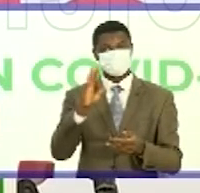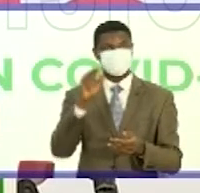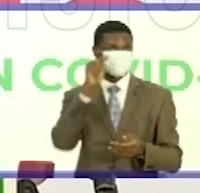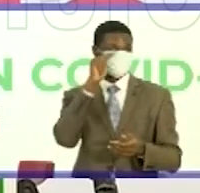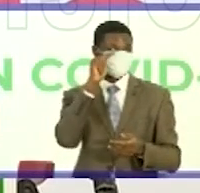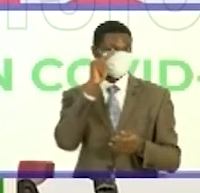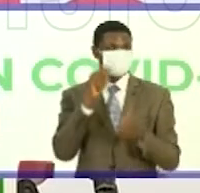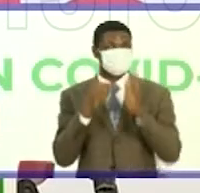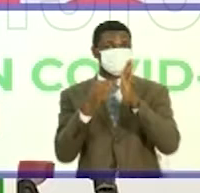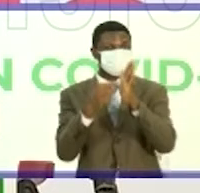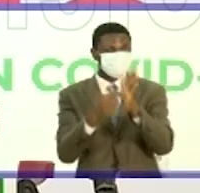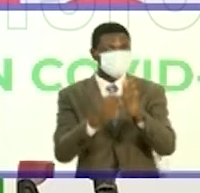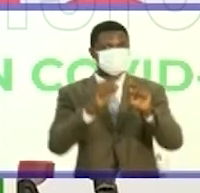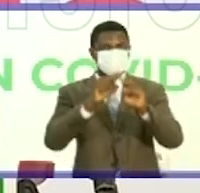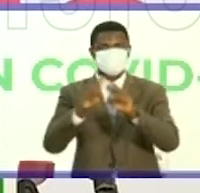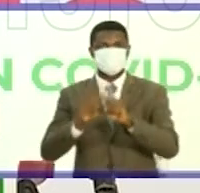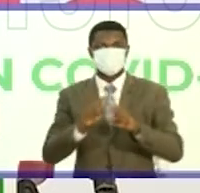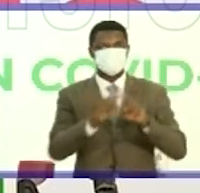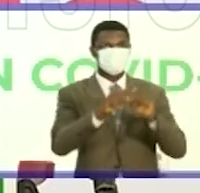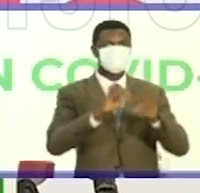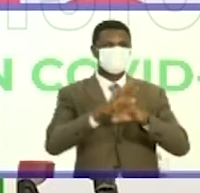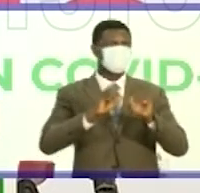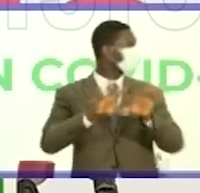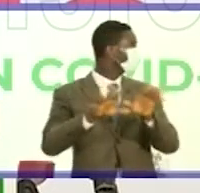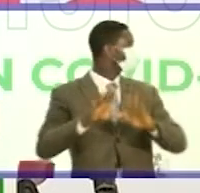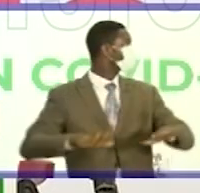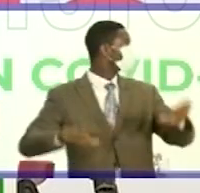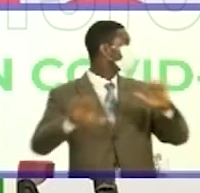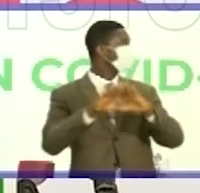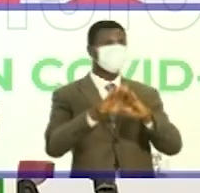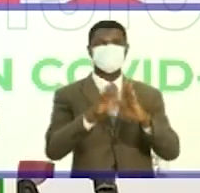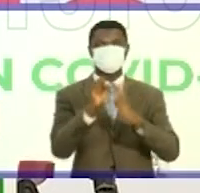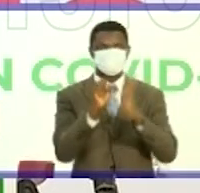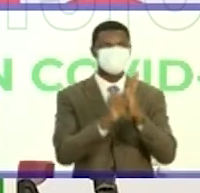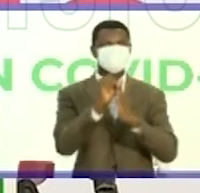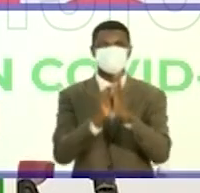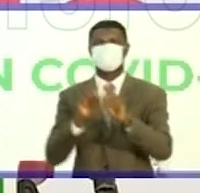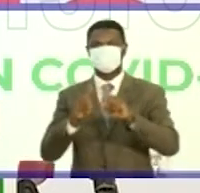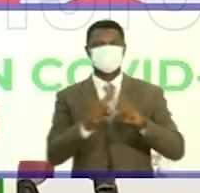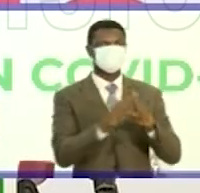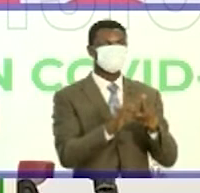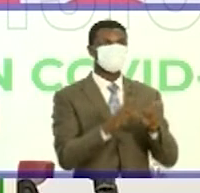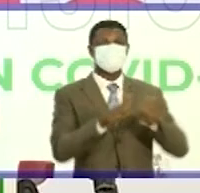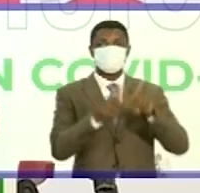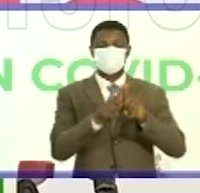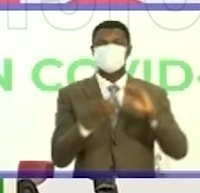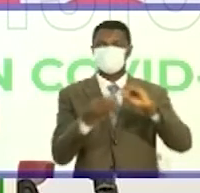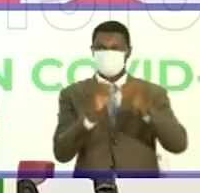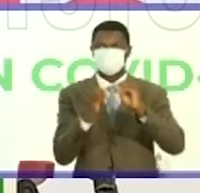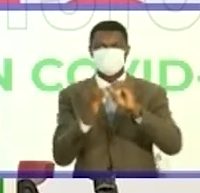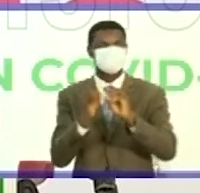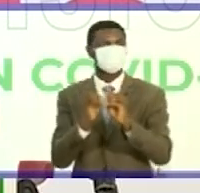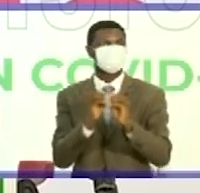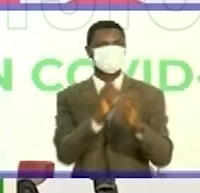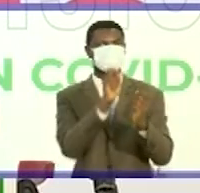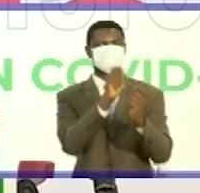the confirmed cases by state and approximate numbers. The Presidential Task